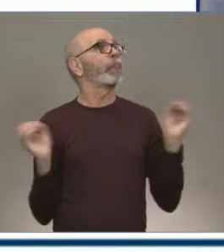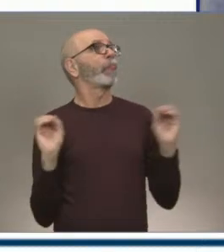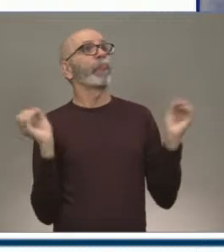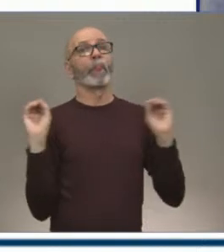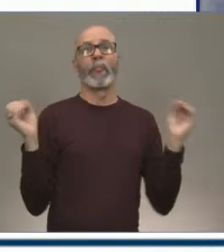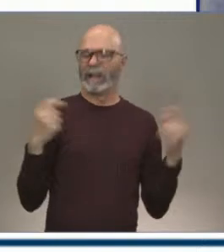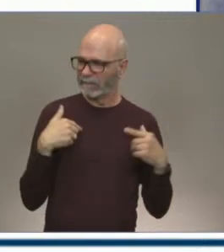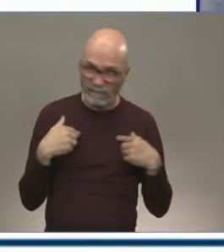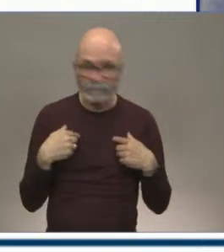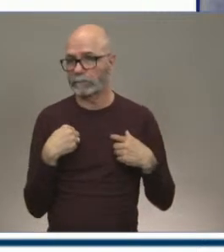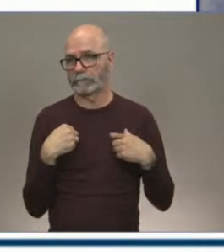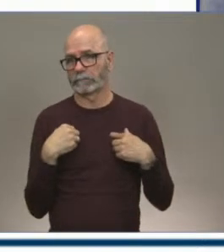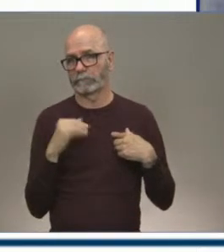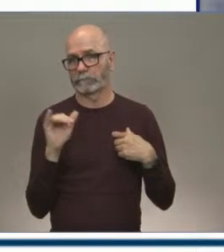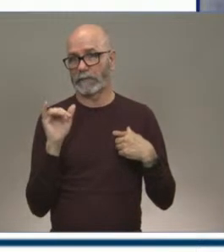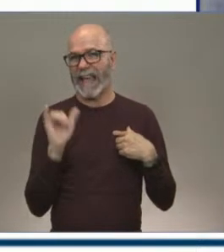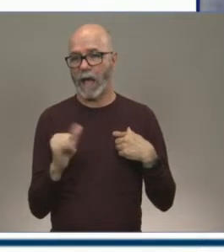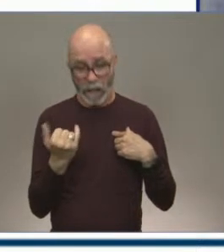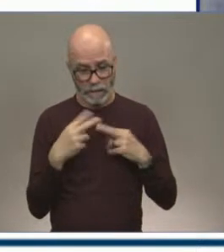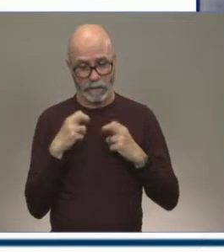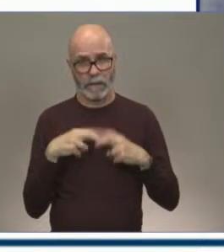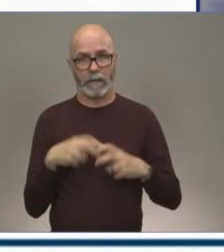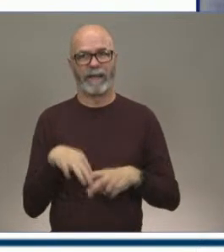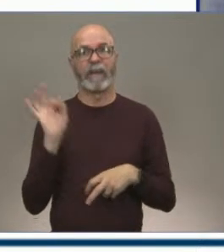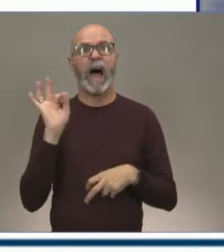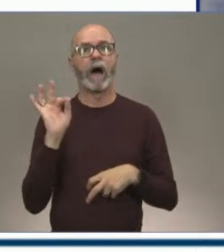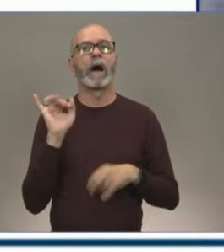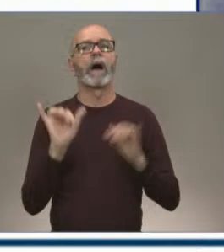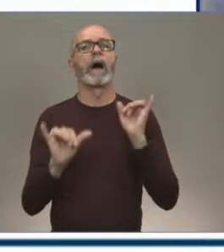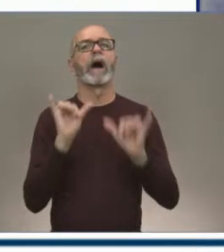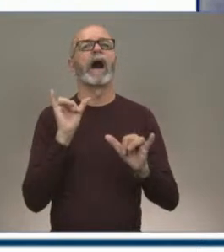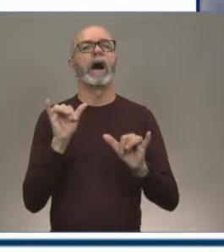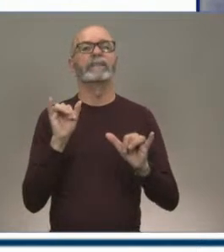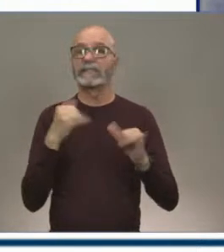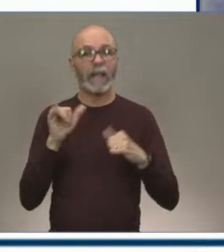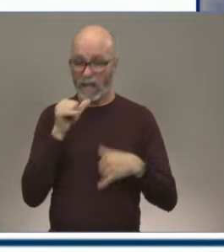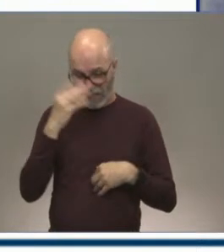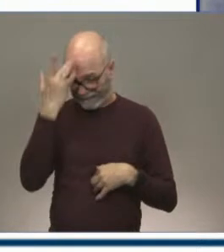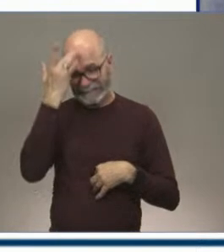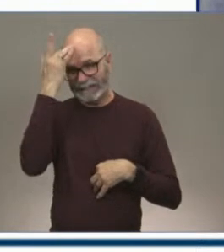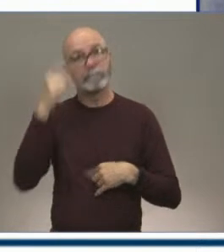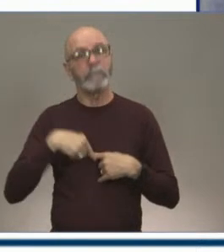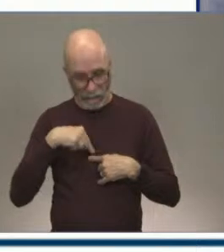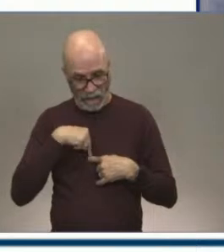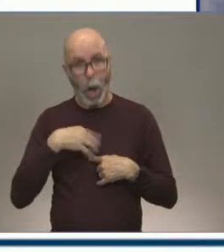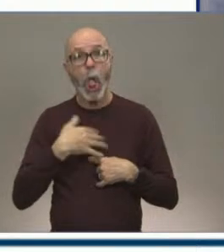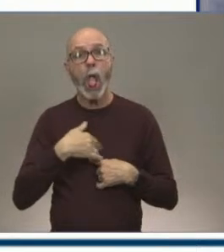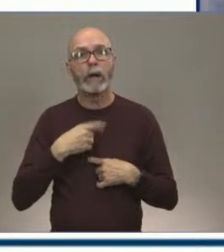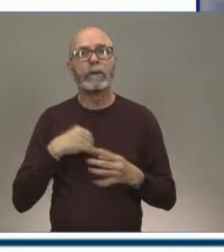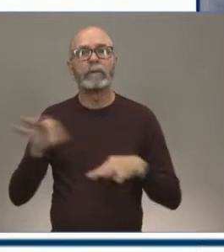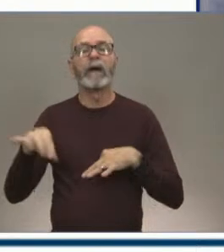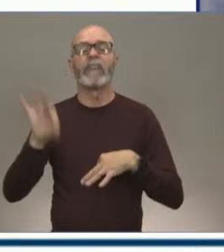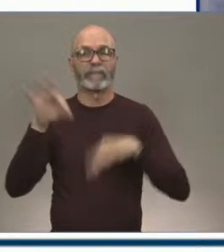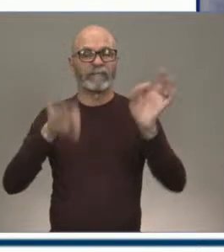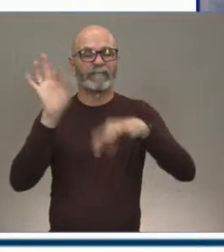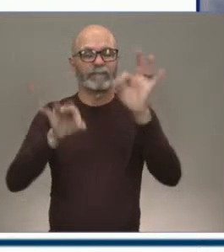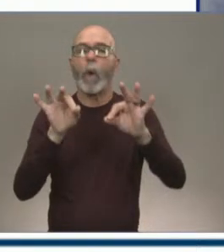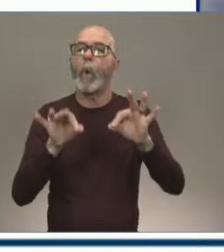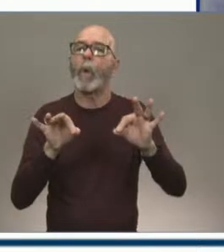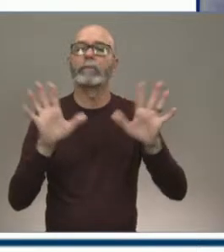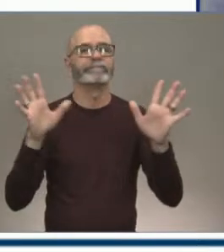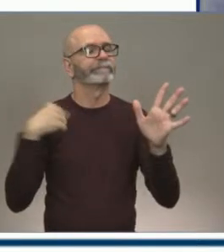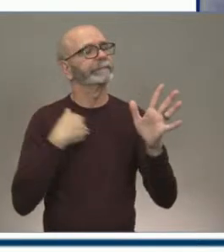think we all know that's not true. But I think one of the successes for our province is, quite frankly, is